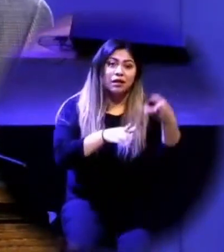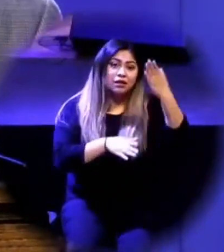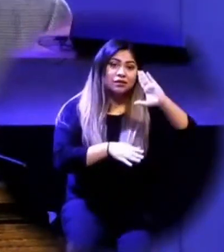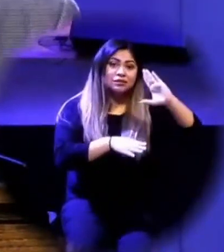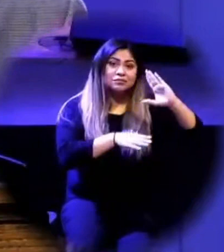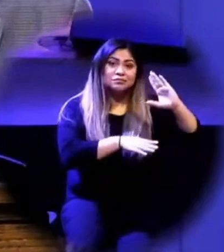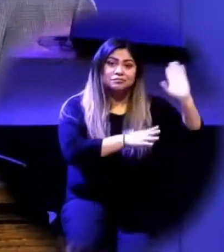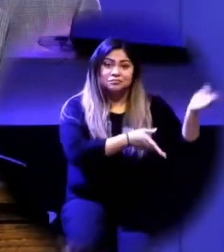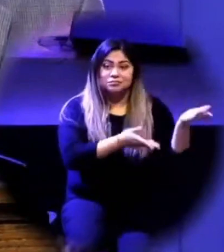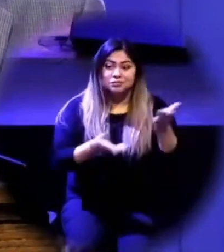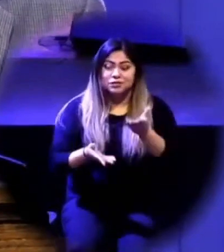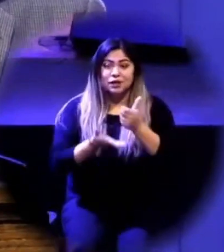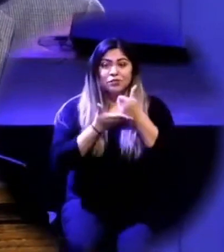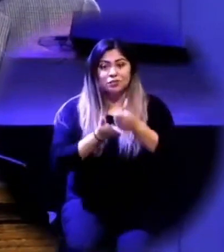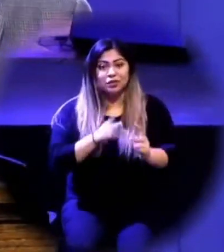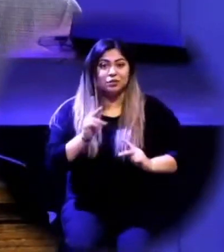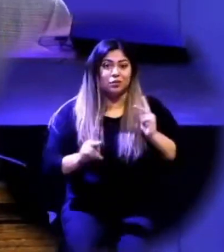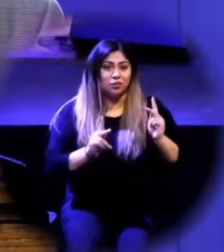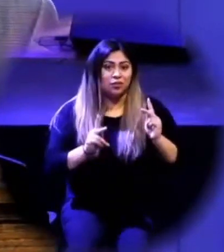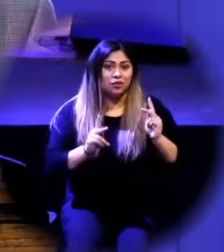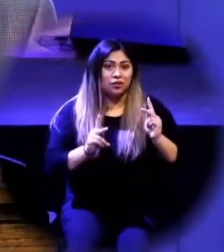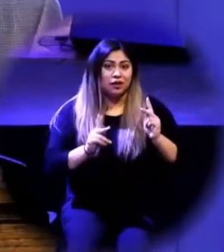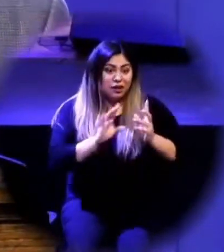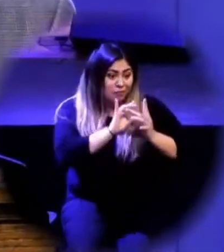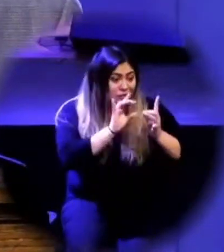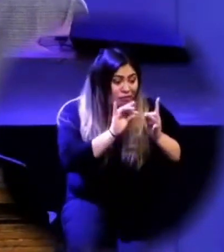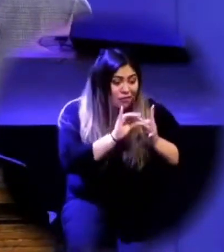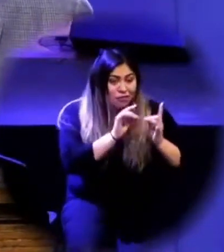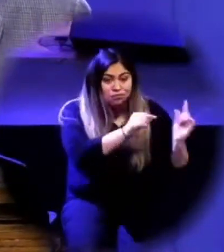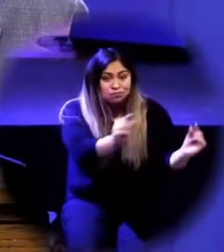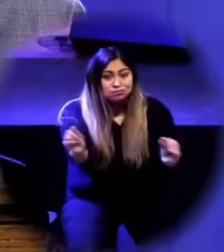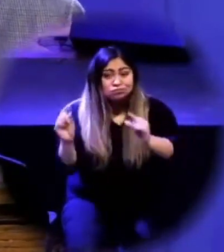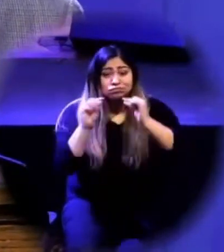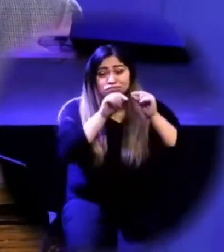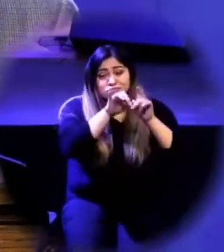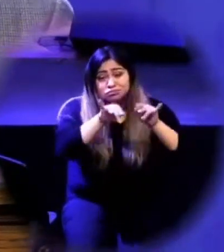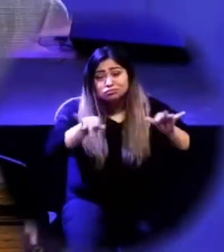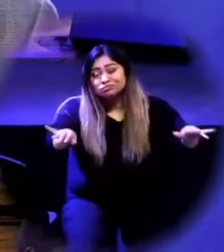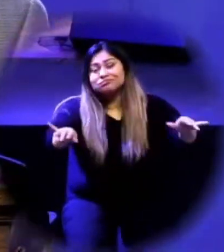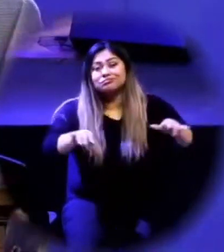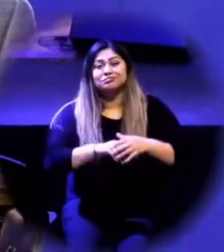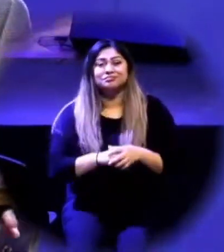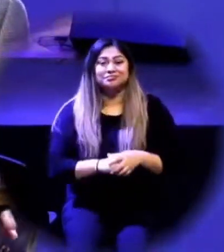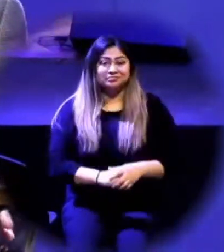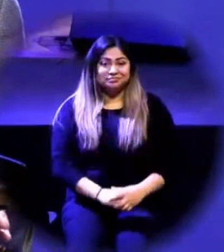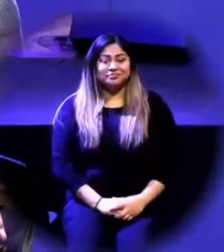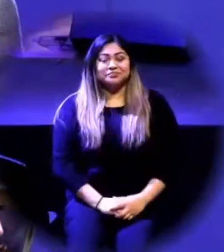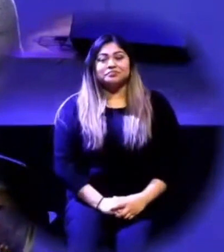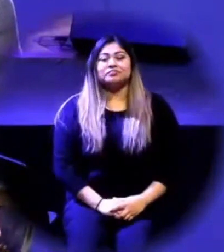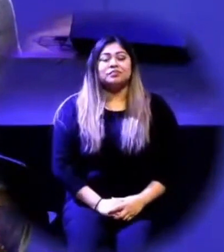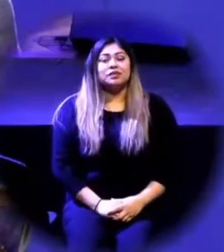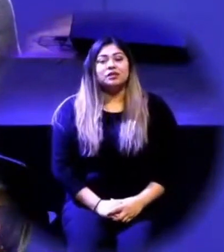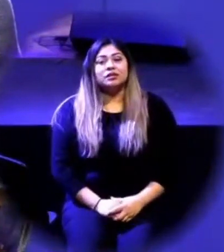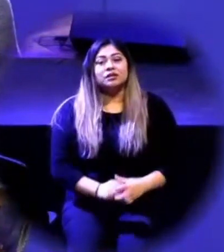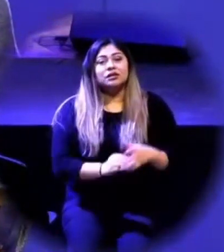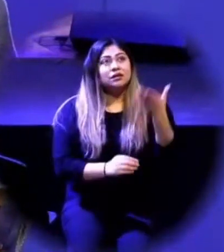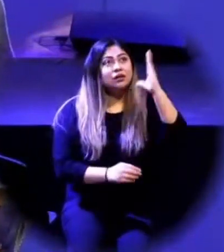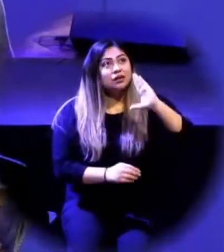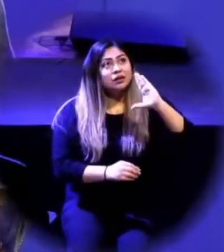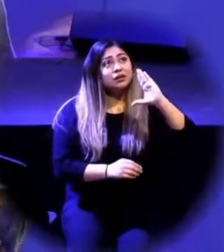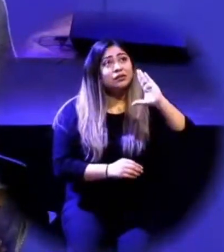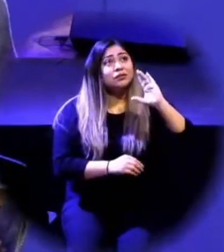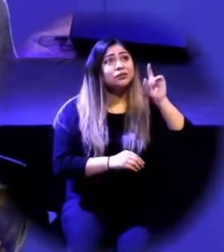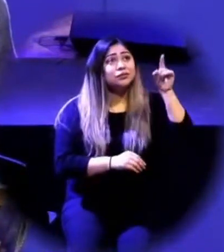surrounding country." Father, we pray today that the words of my mouth and the meditation of each of our hearts would be pleasing in